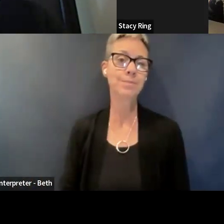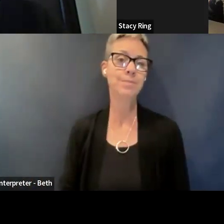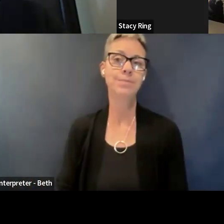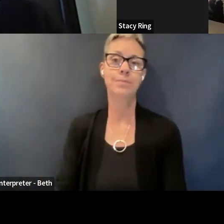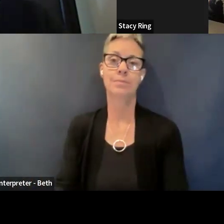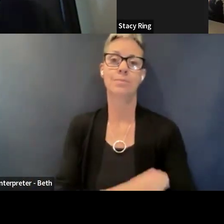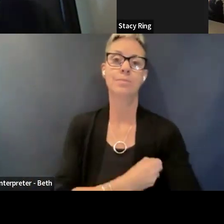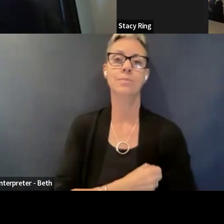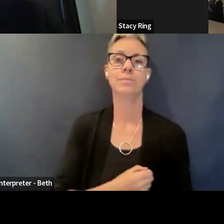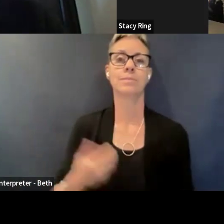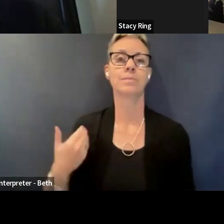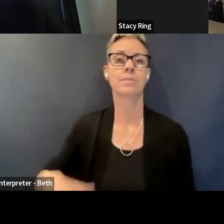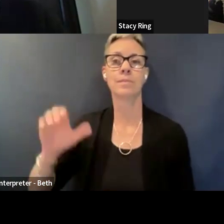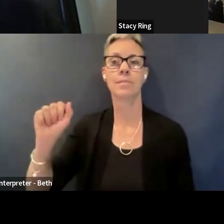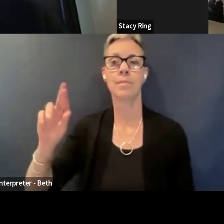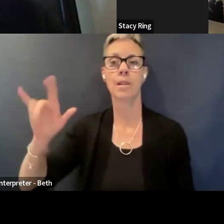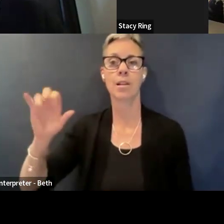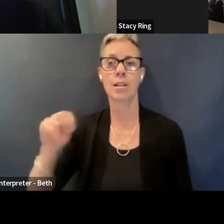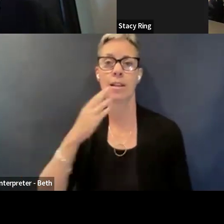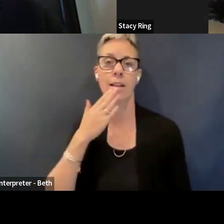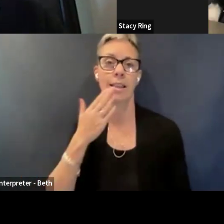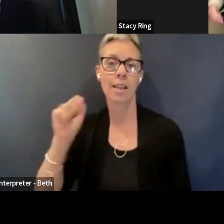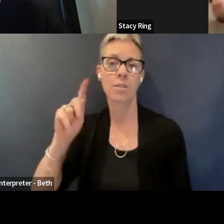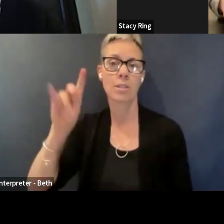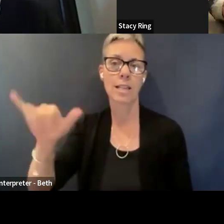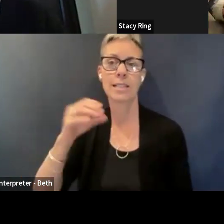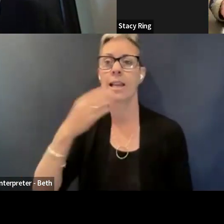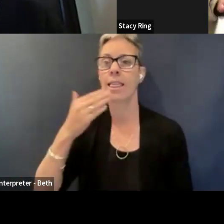Thank you, Stacy. And thank you, Wendy, for